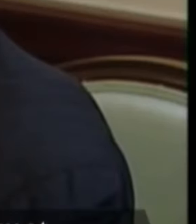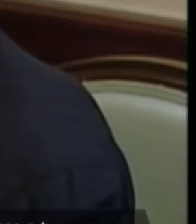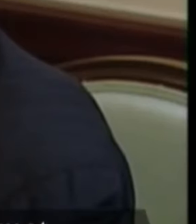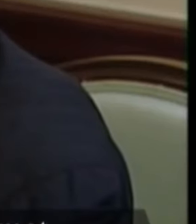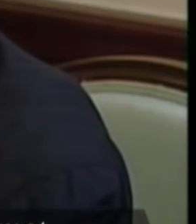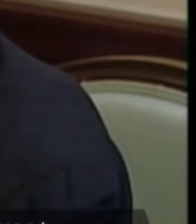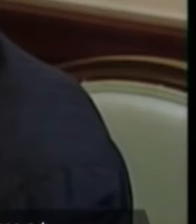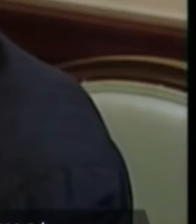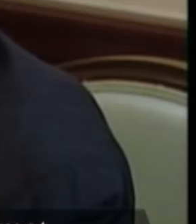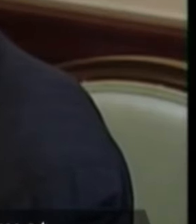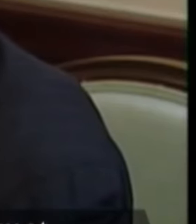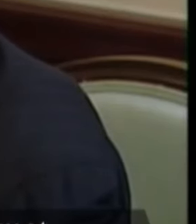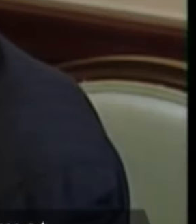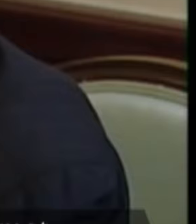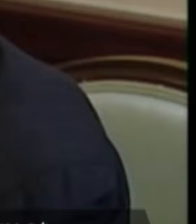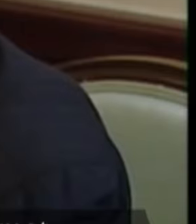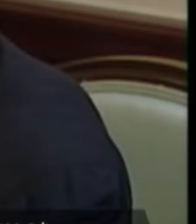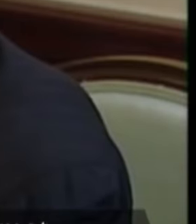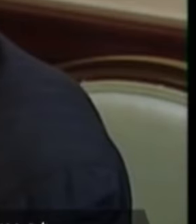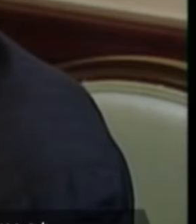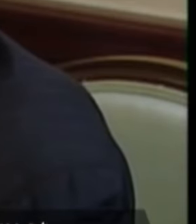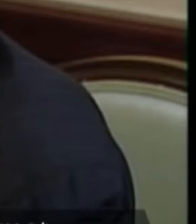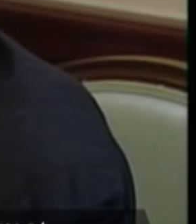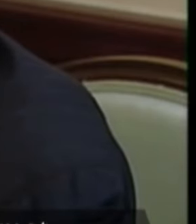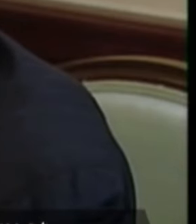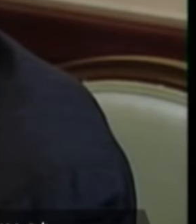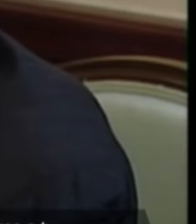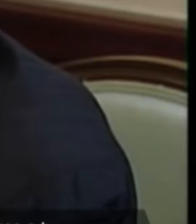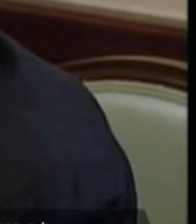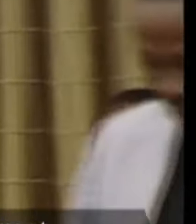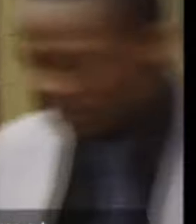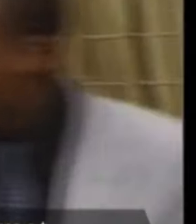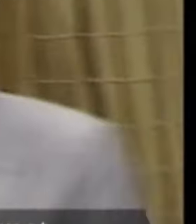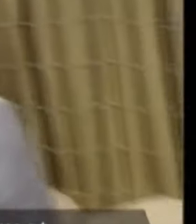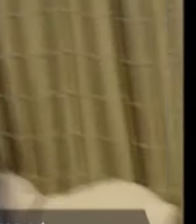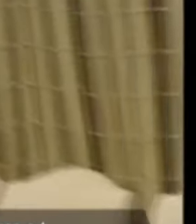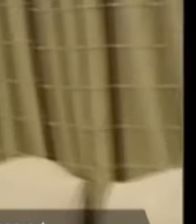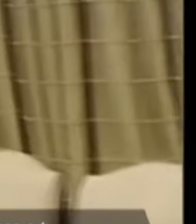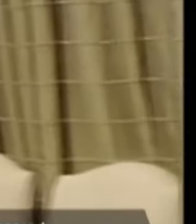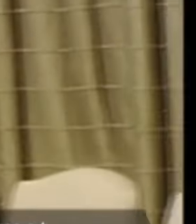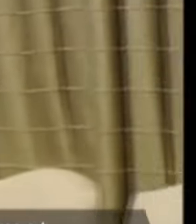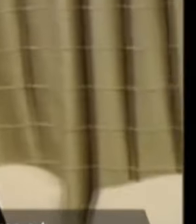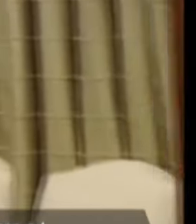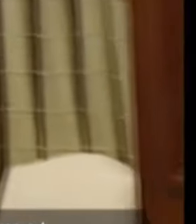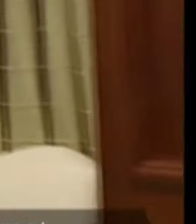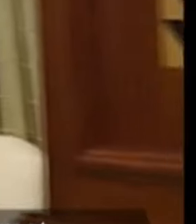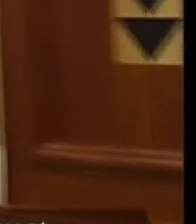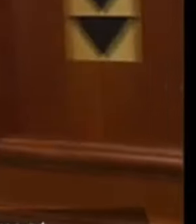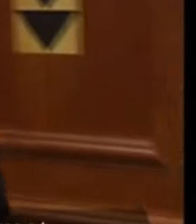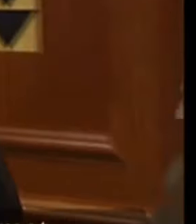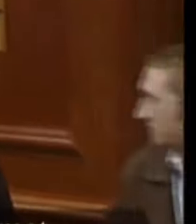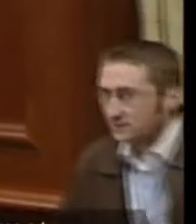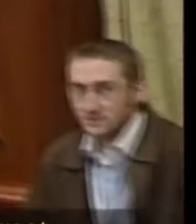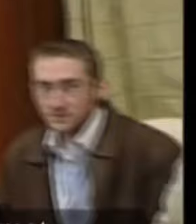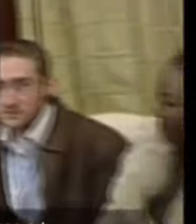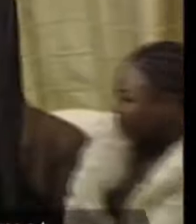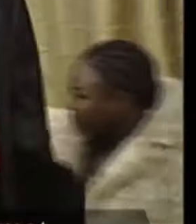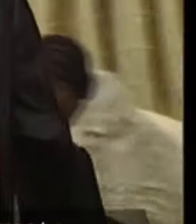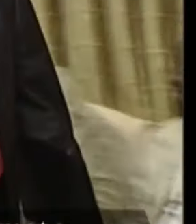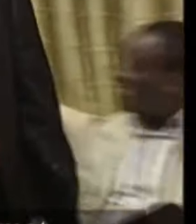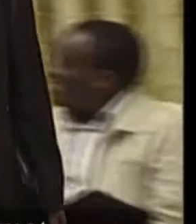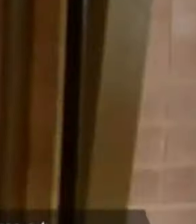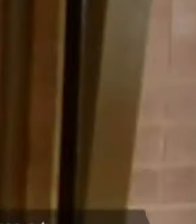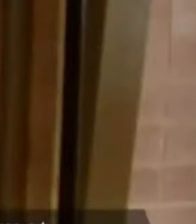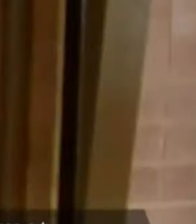Cyril Ramaphosa has declared that the late former deputy minister will be honored with a special official funeral, Category 2,